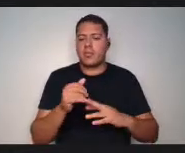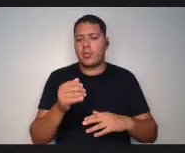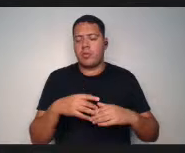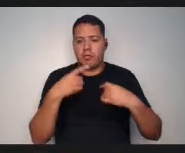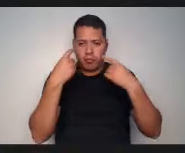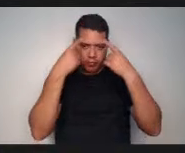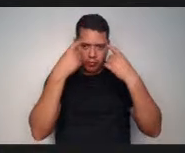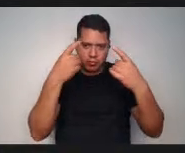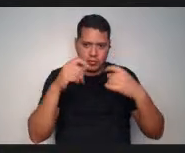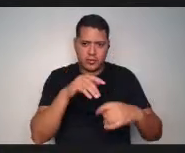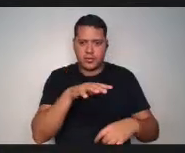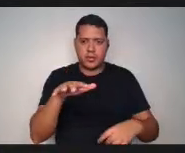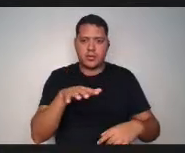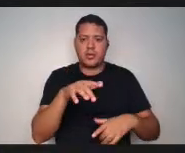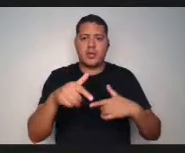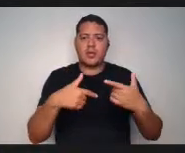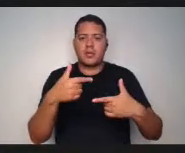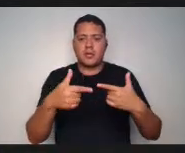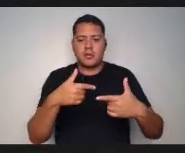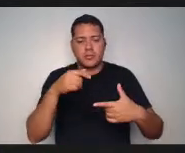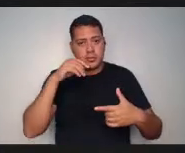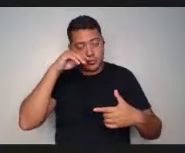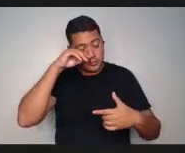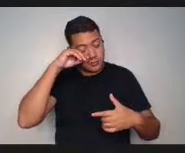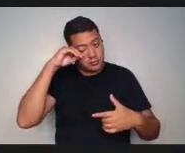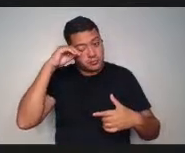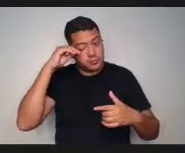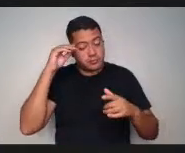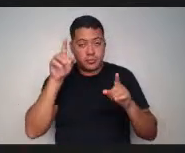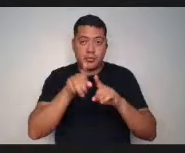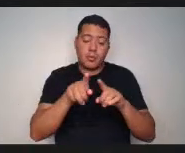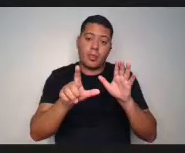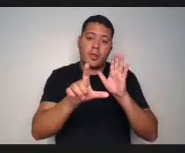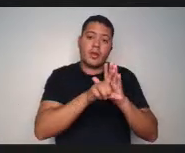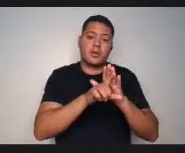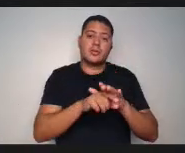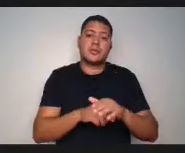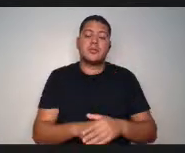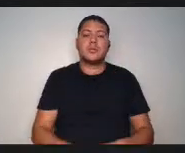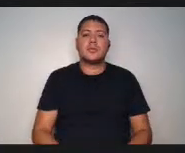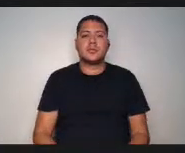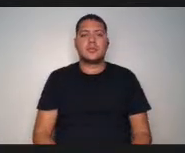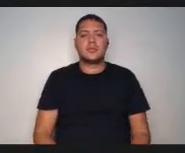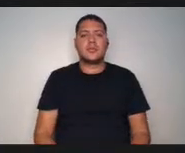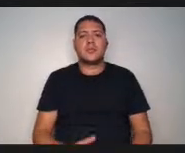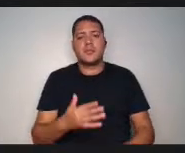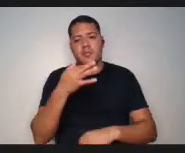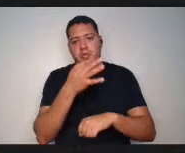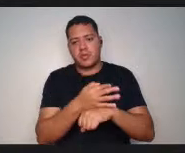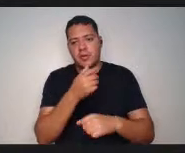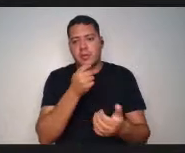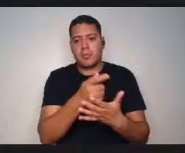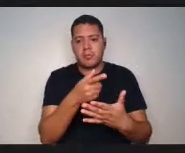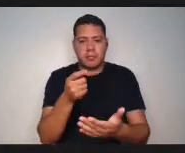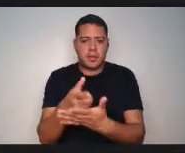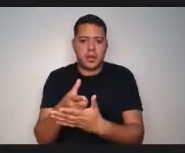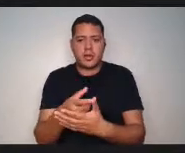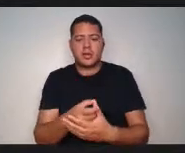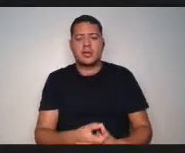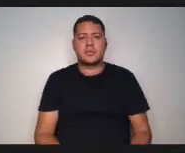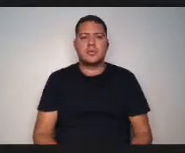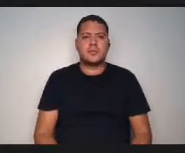legislation on paid vacations and sick leave. And there's also initiatives at local levels. So in several cities, San